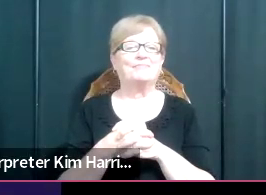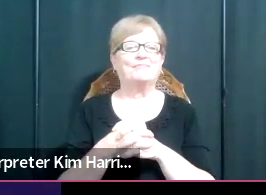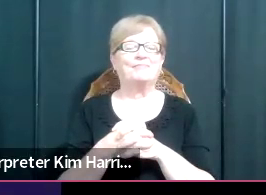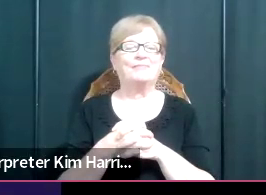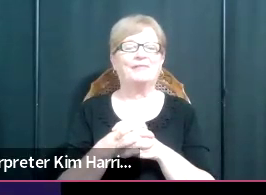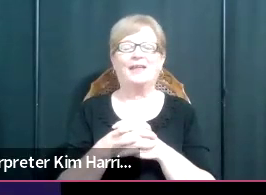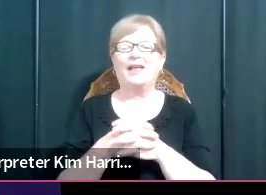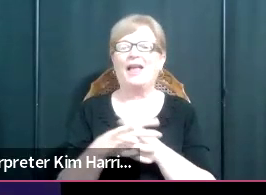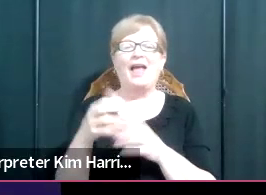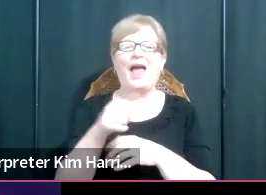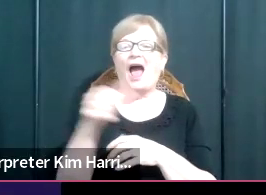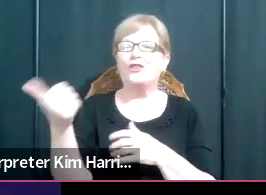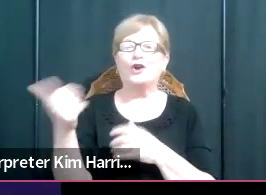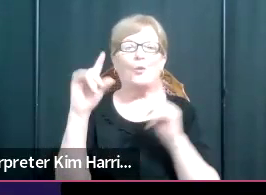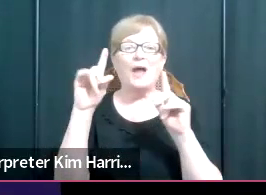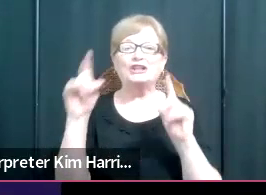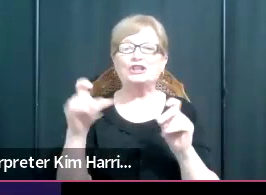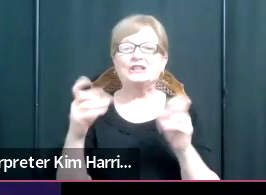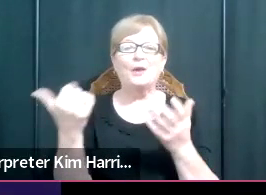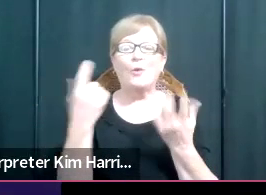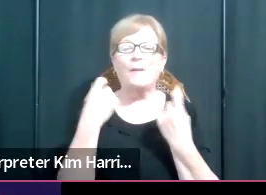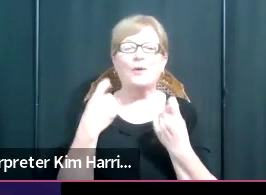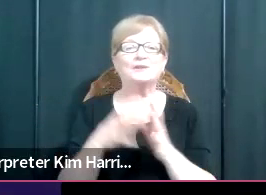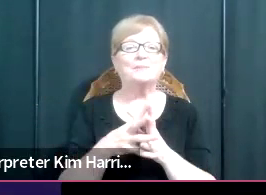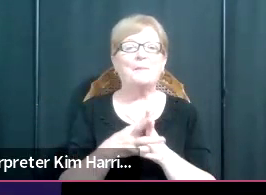Any other questions, anyone?